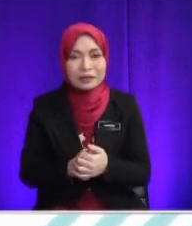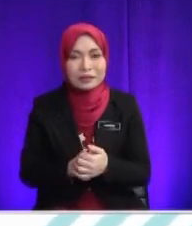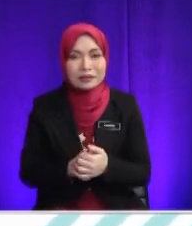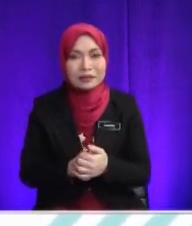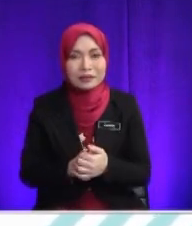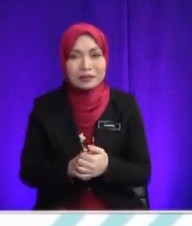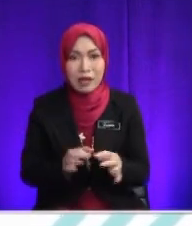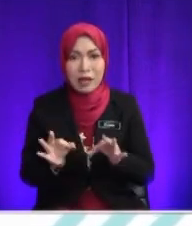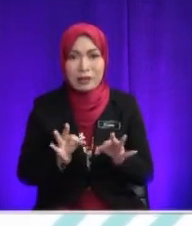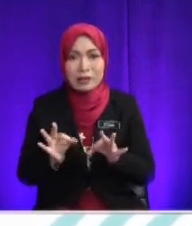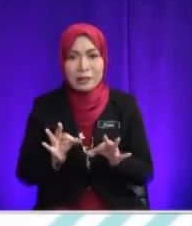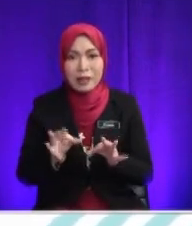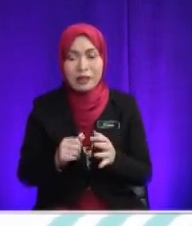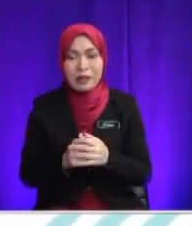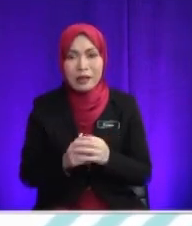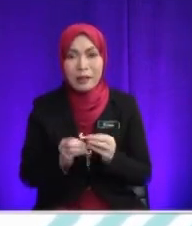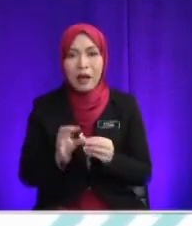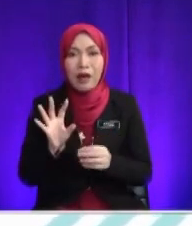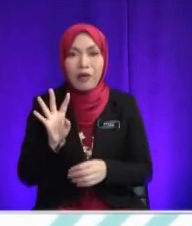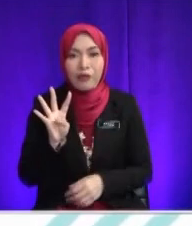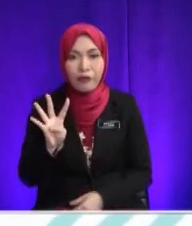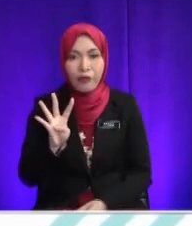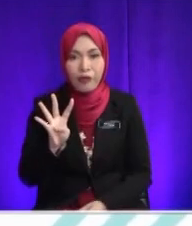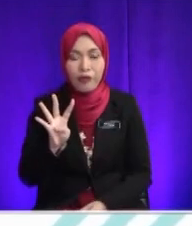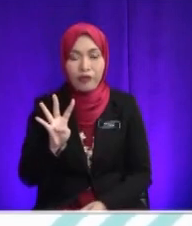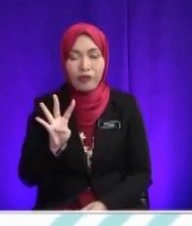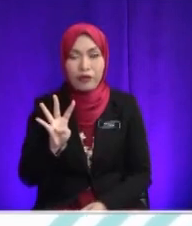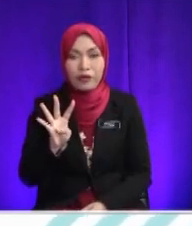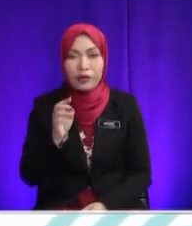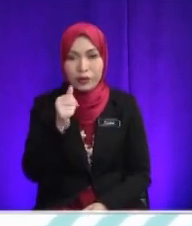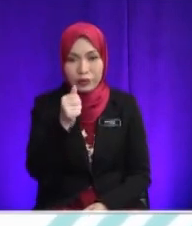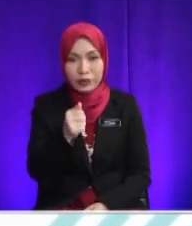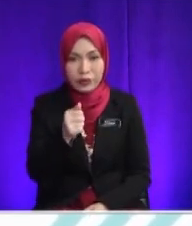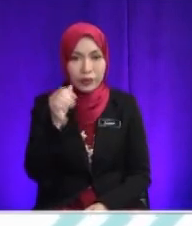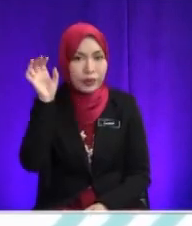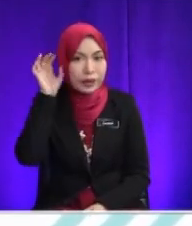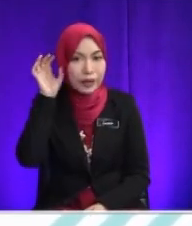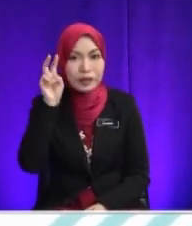Four. You hear two people talking about a crime.